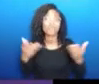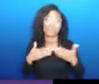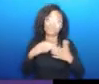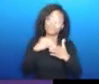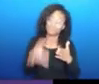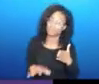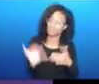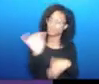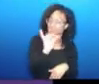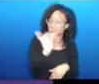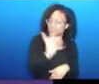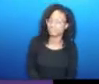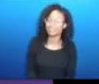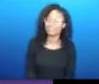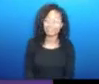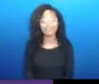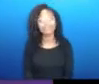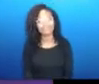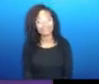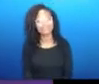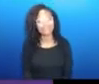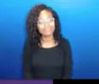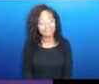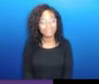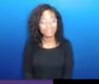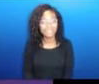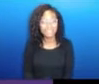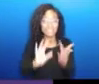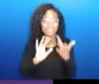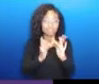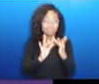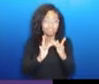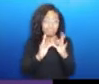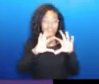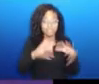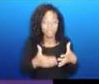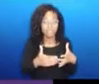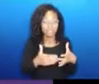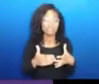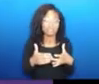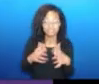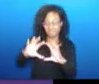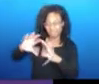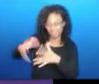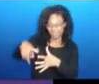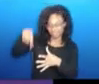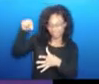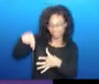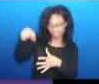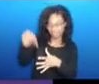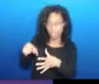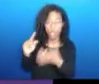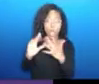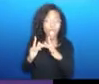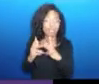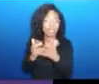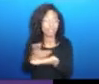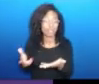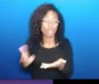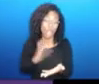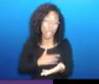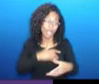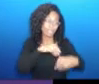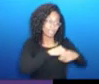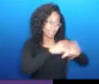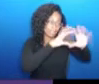The Digital Division provides online resources. Well, once COVID hit, our in-person